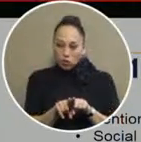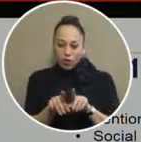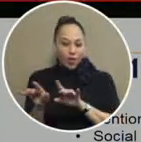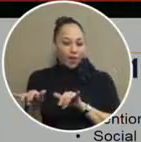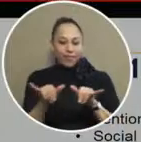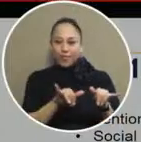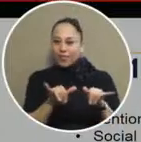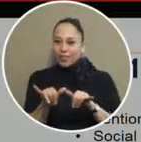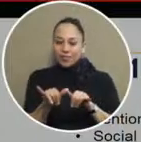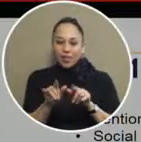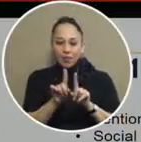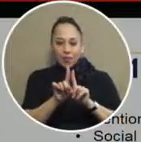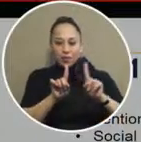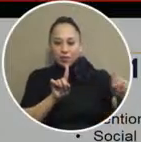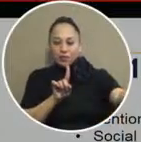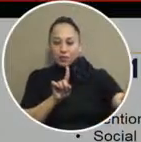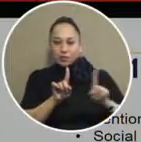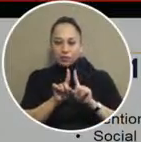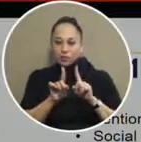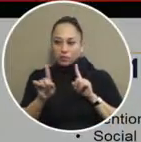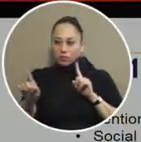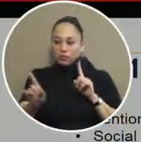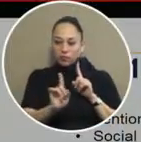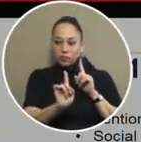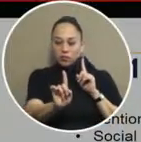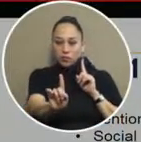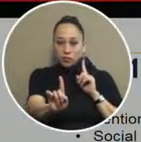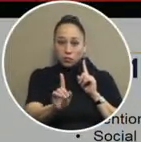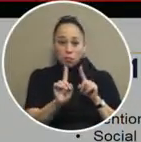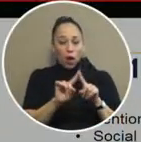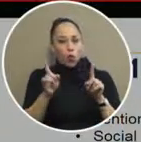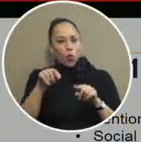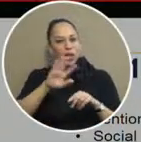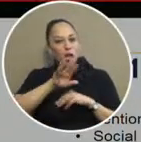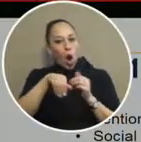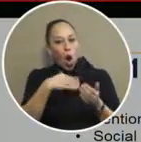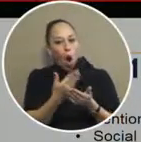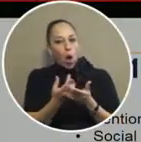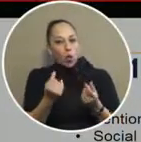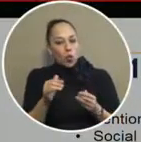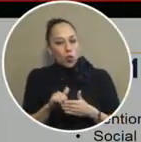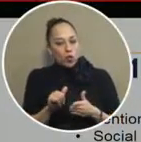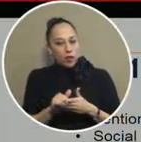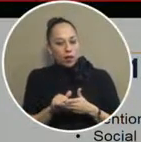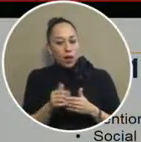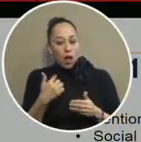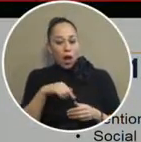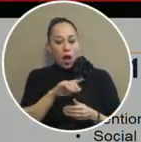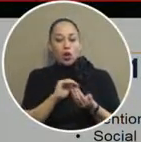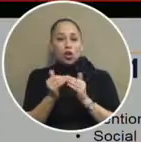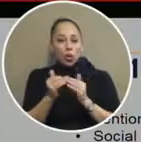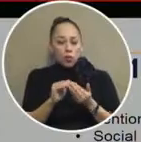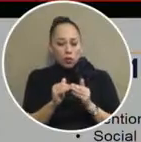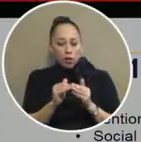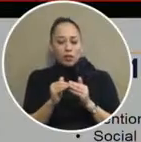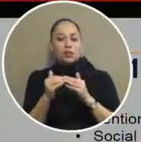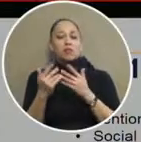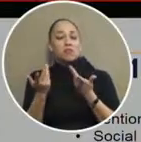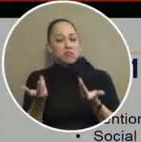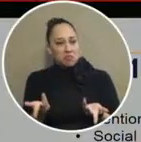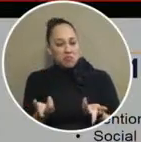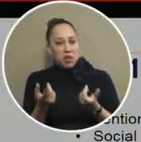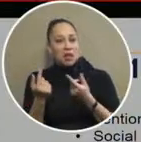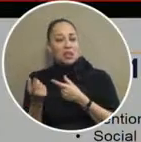same way as social distancing, we need the participation of everybody. Our community has been very responsive and has